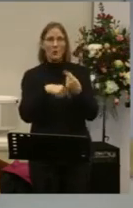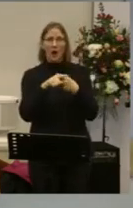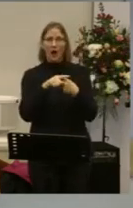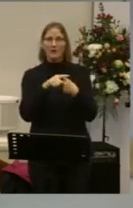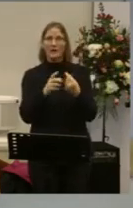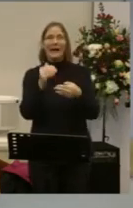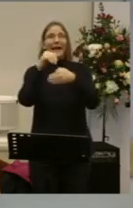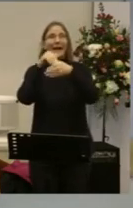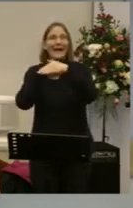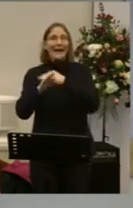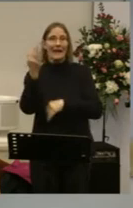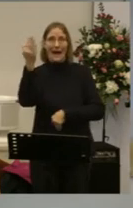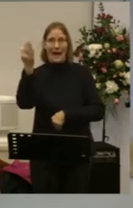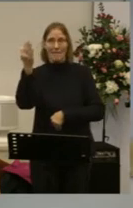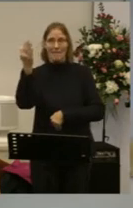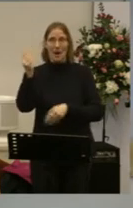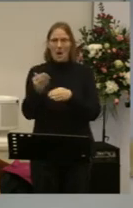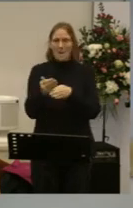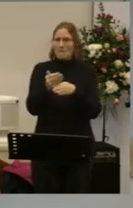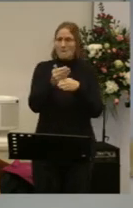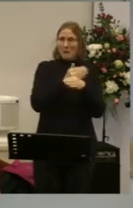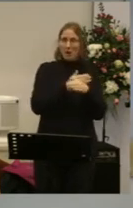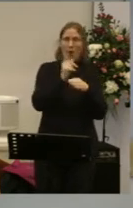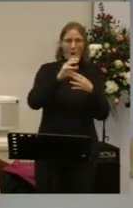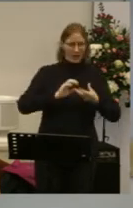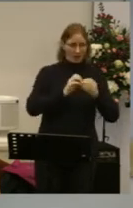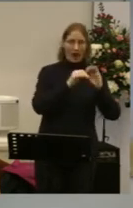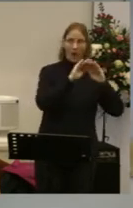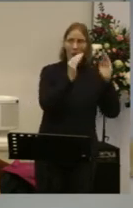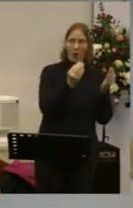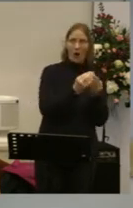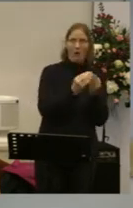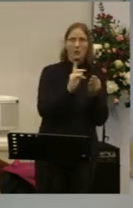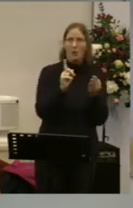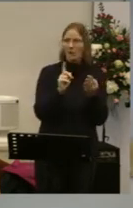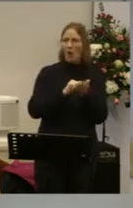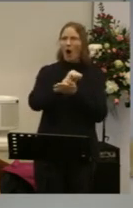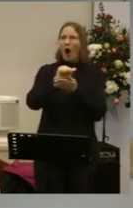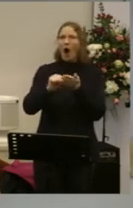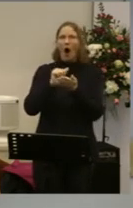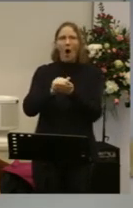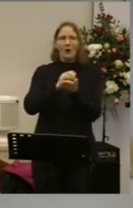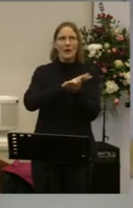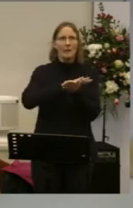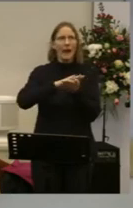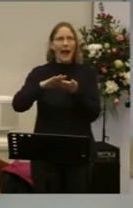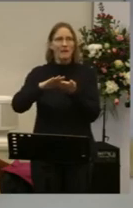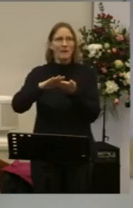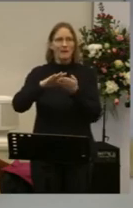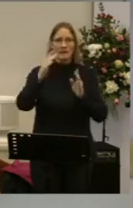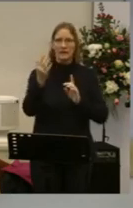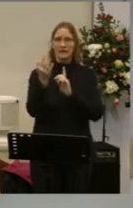Paul the creation of the world To be holy and blameless in his sight In love he